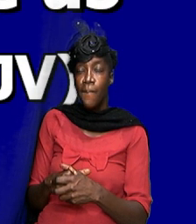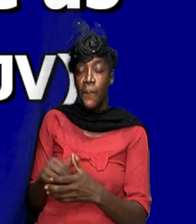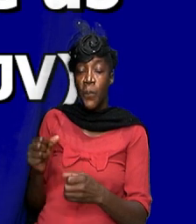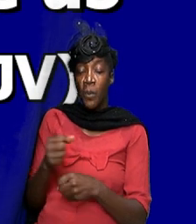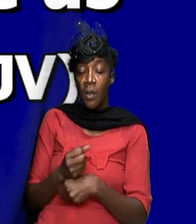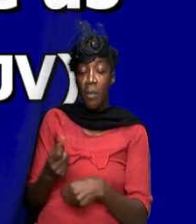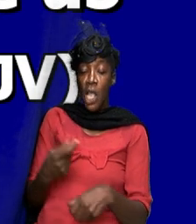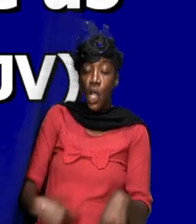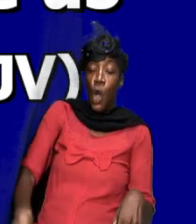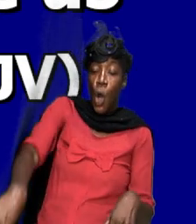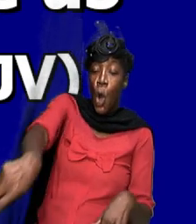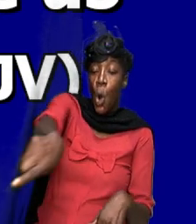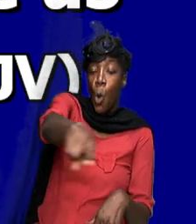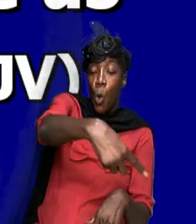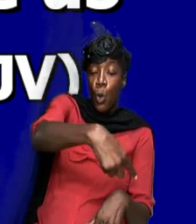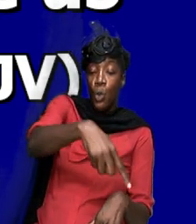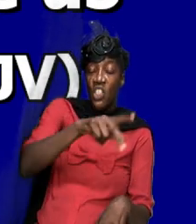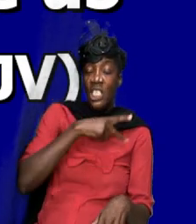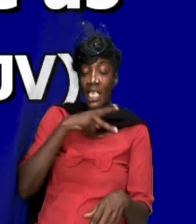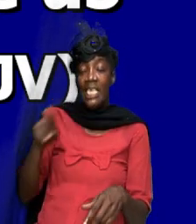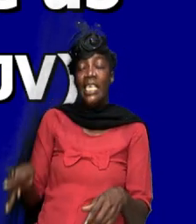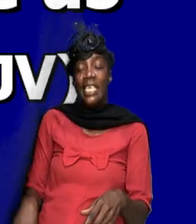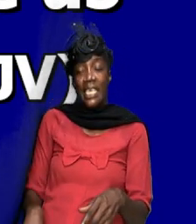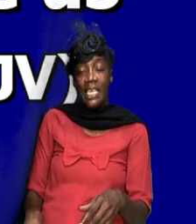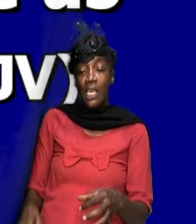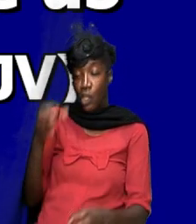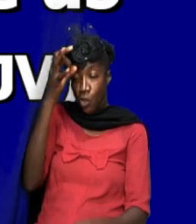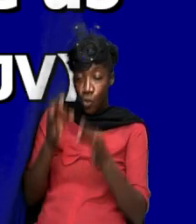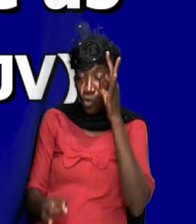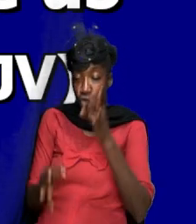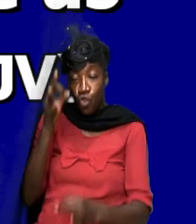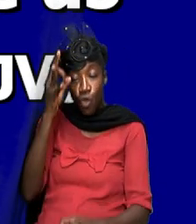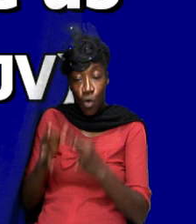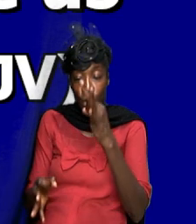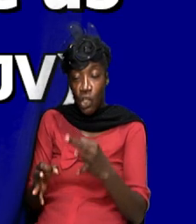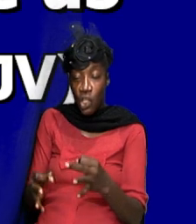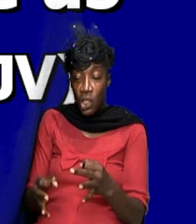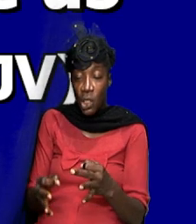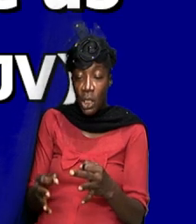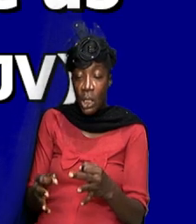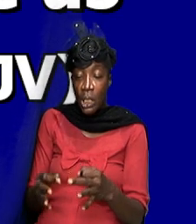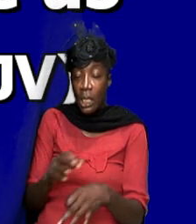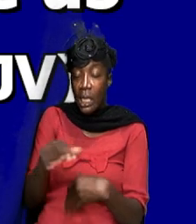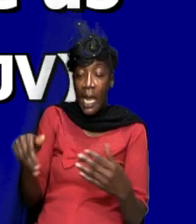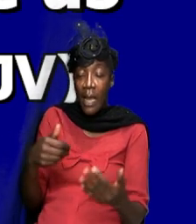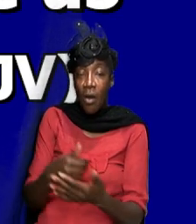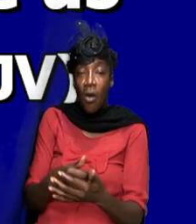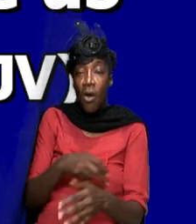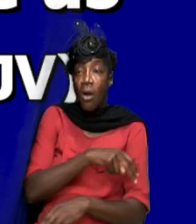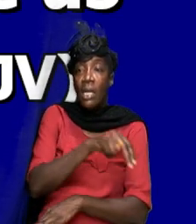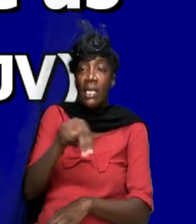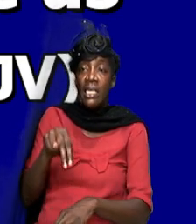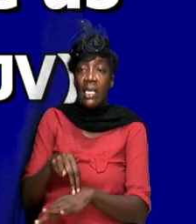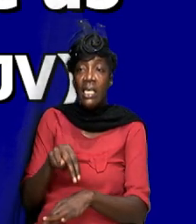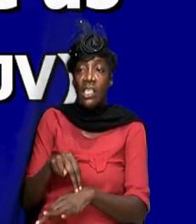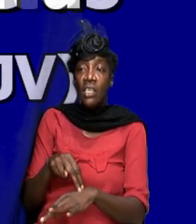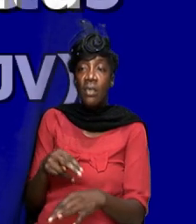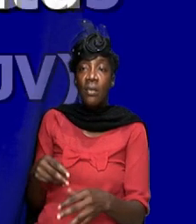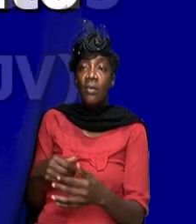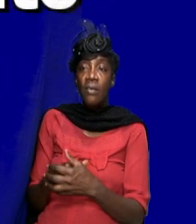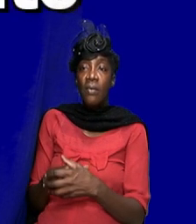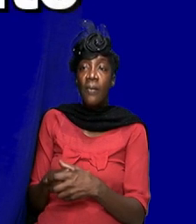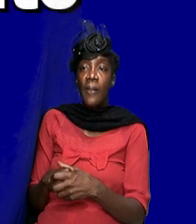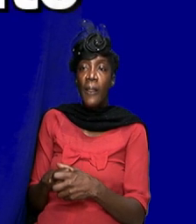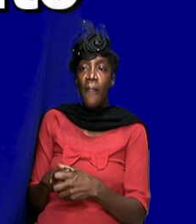Make us a king to judge us like all the nations.